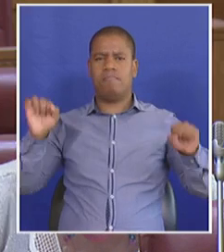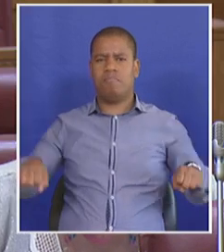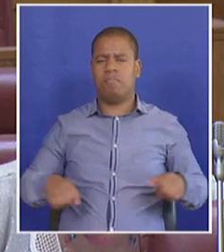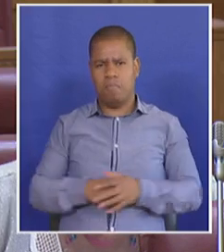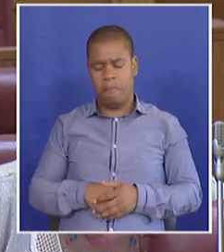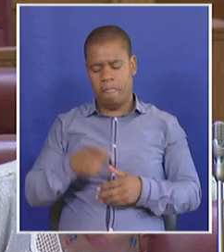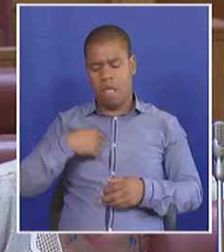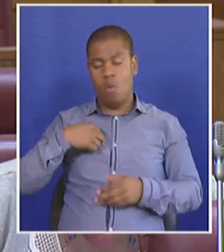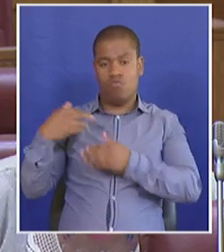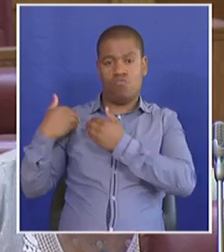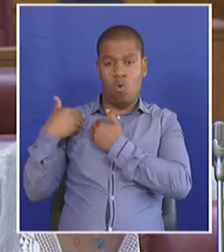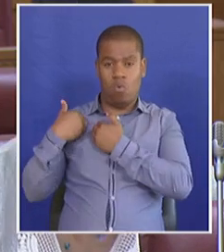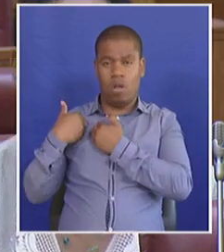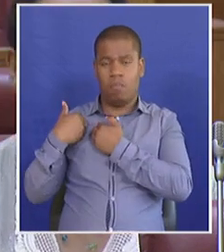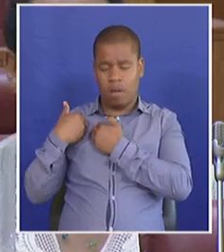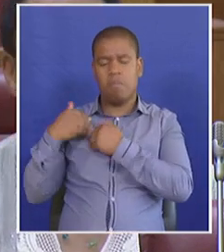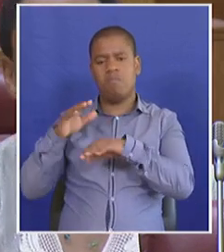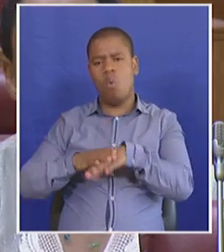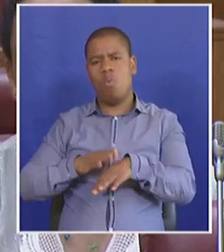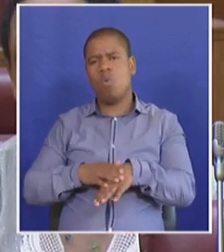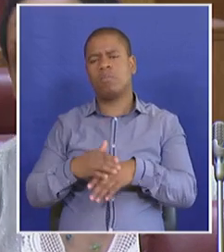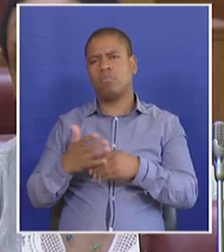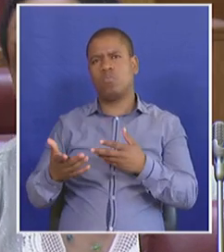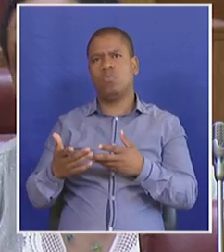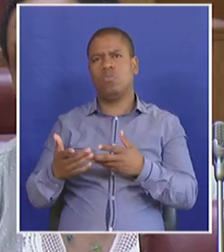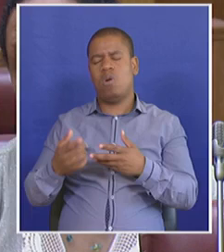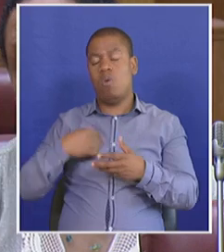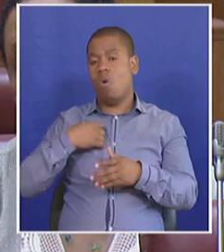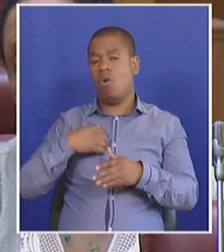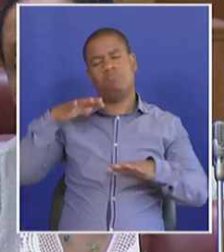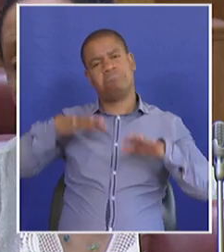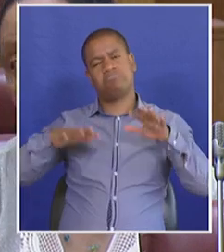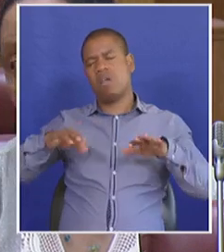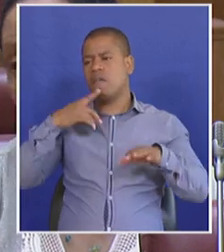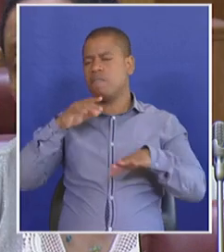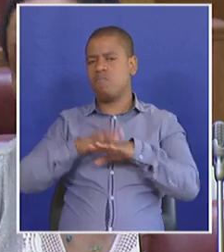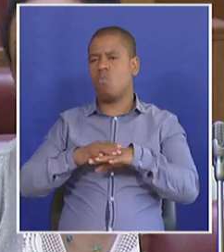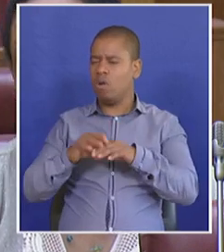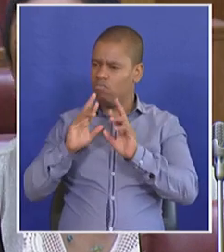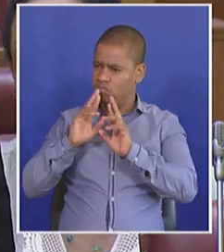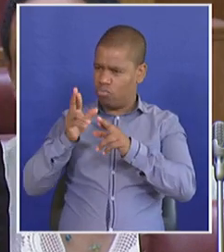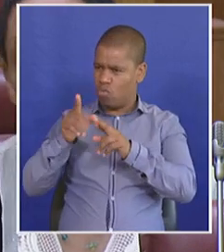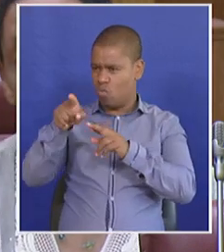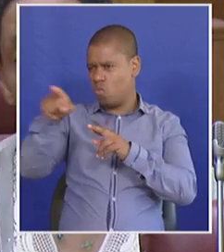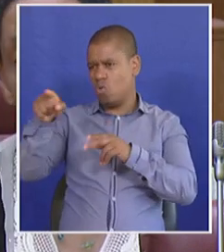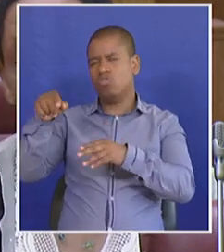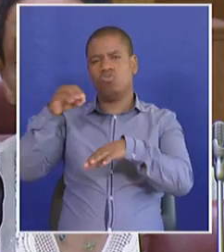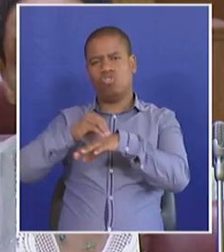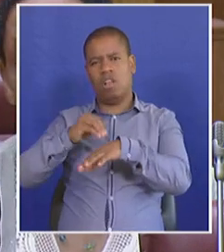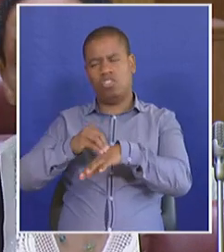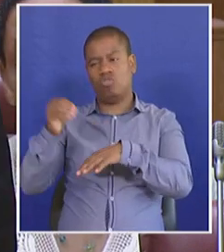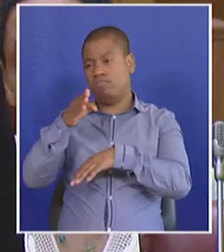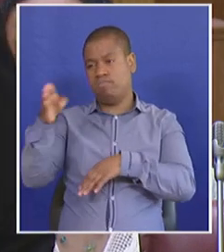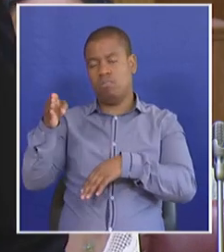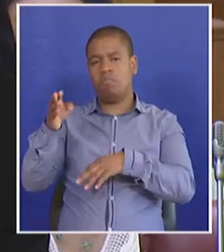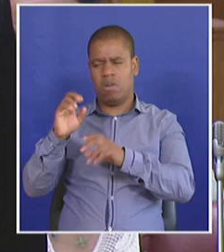be dynamized, for an example, in such a manner that continuously it has got to respond to the given challenges.